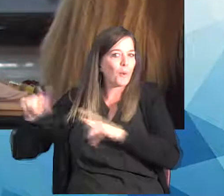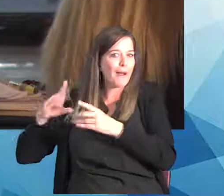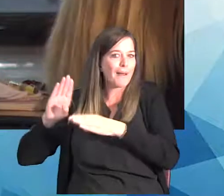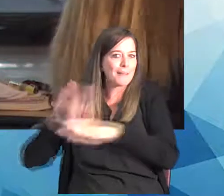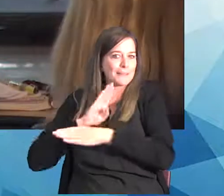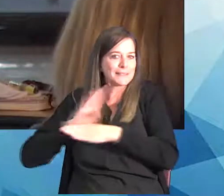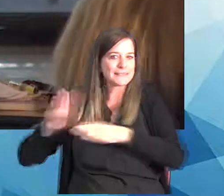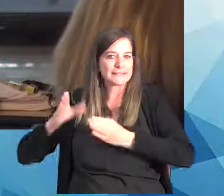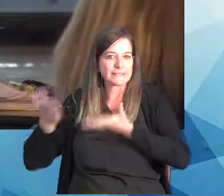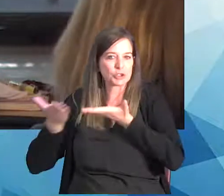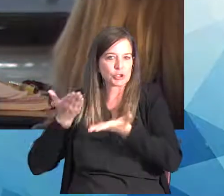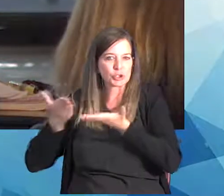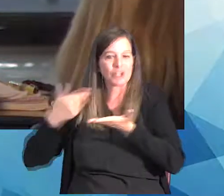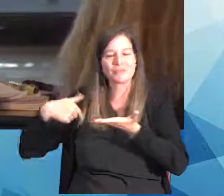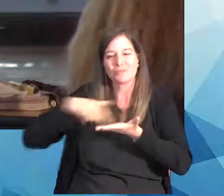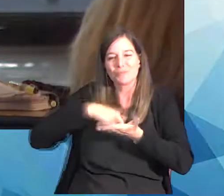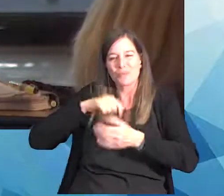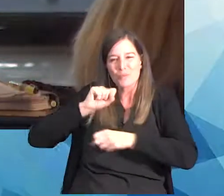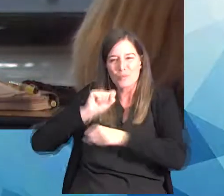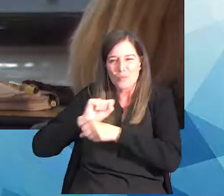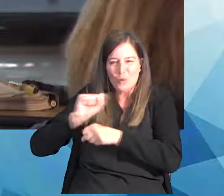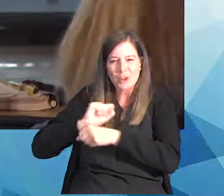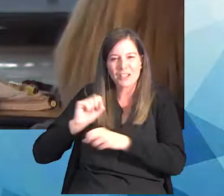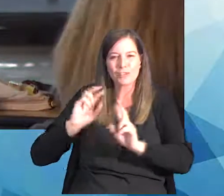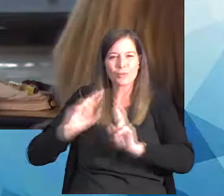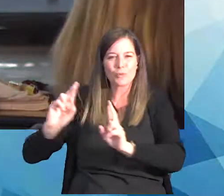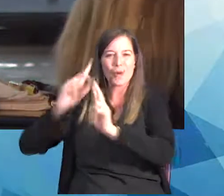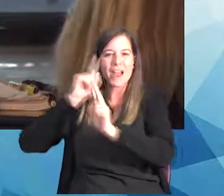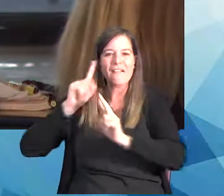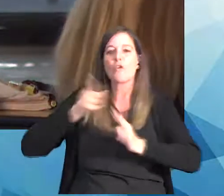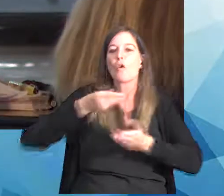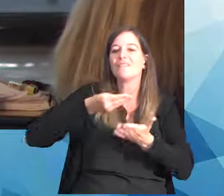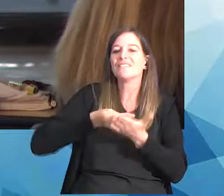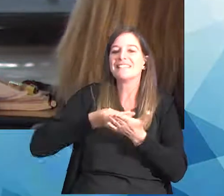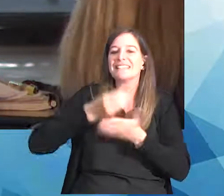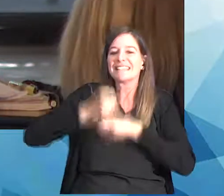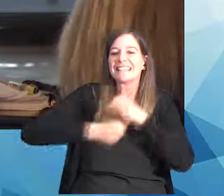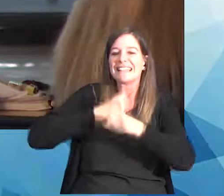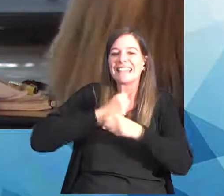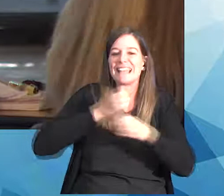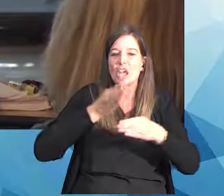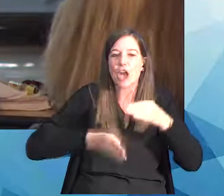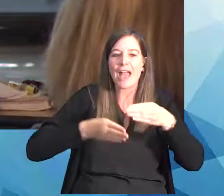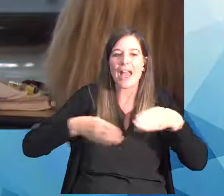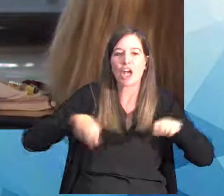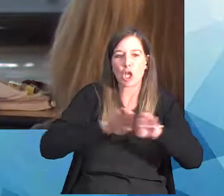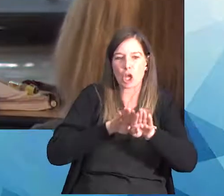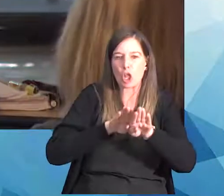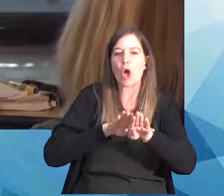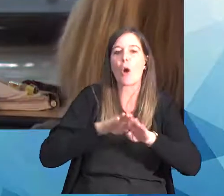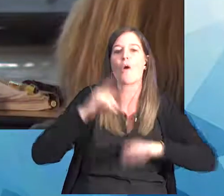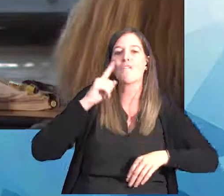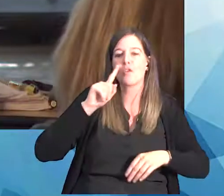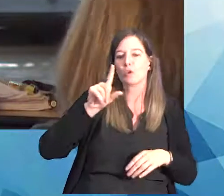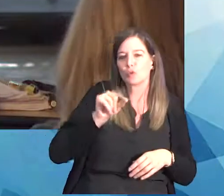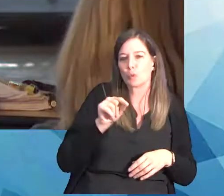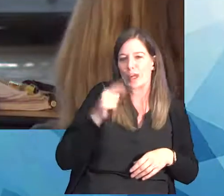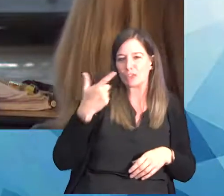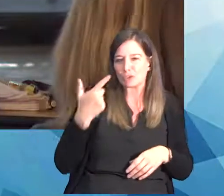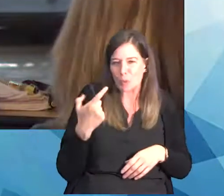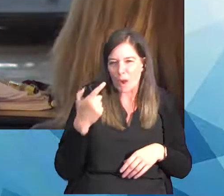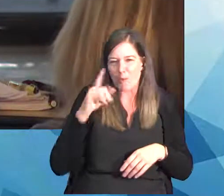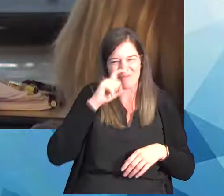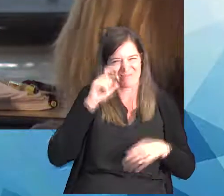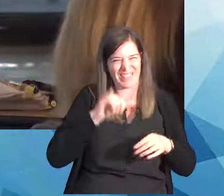fiscal year-end close of the transactions for 2021, since that did close on June 30. We're also working with the state